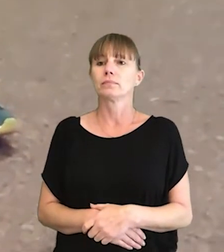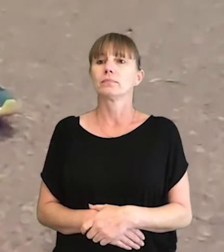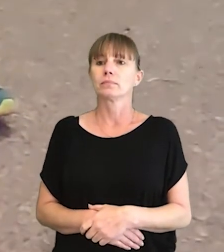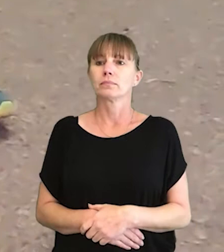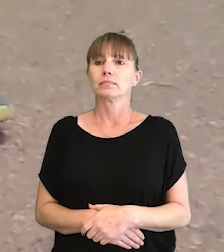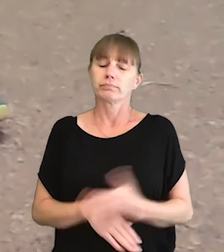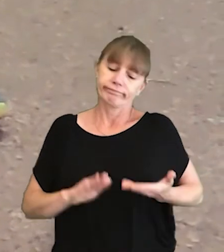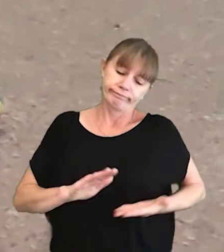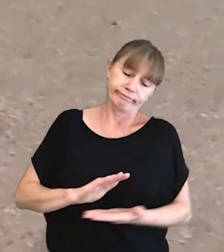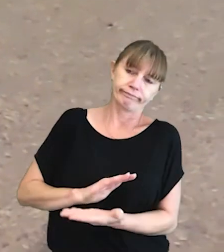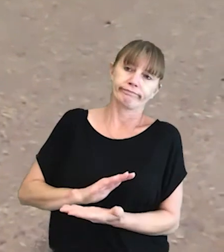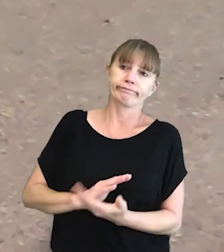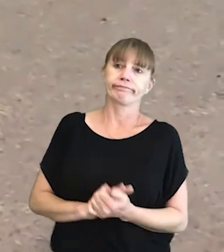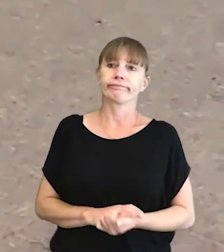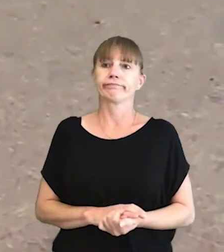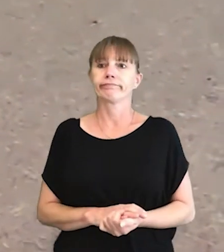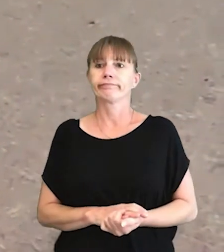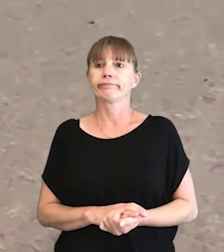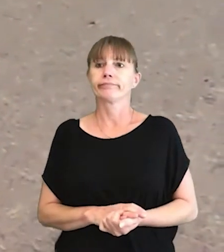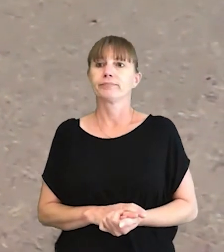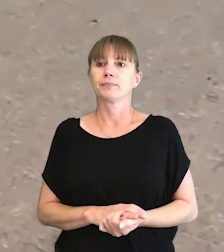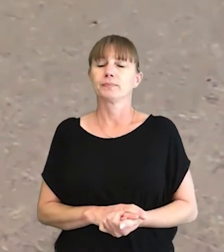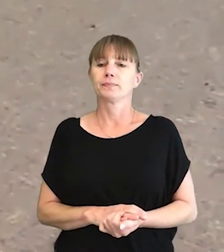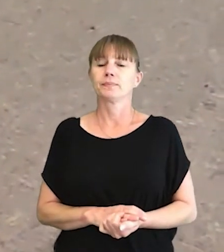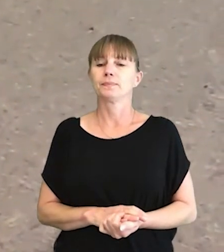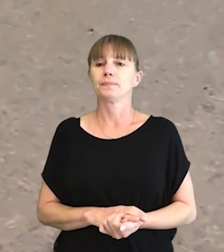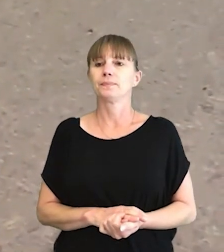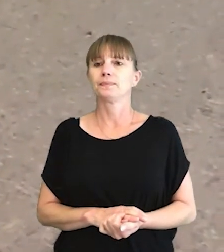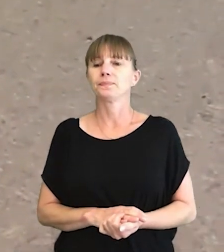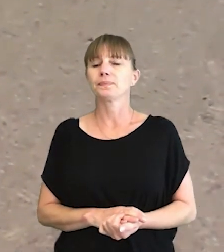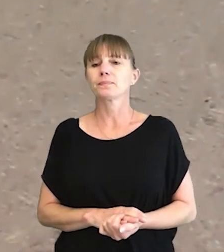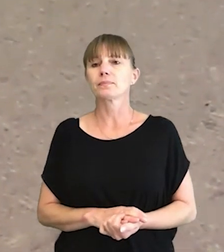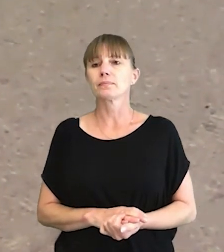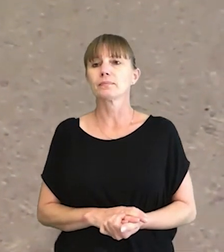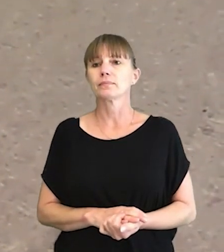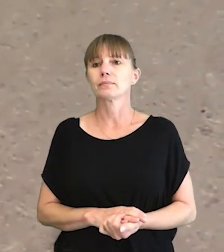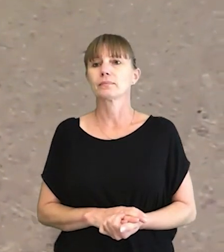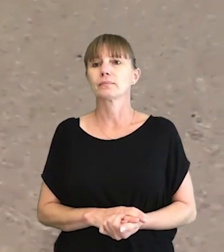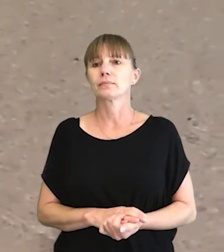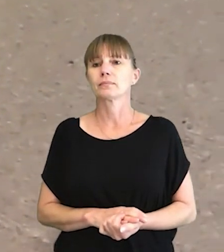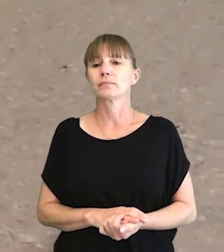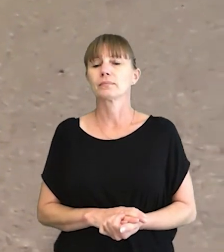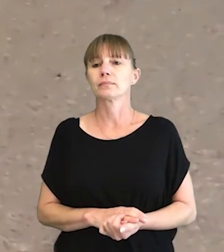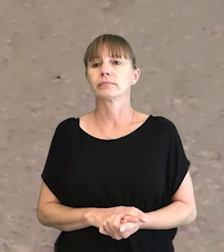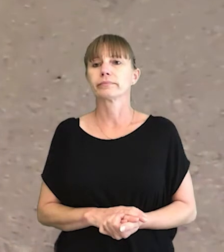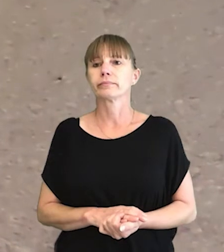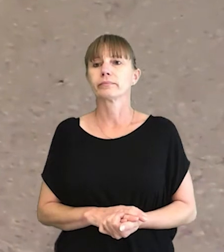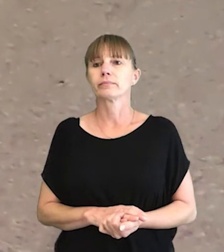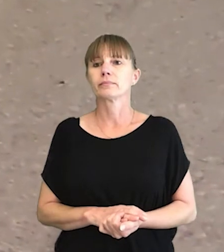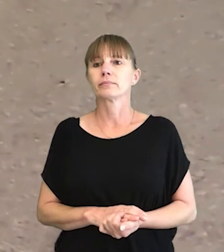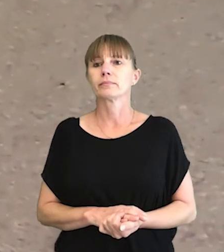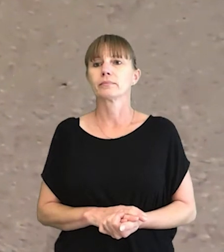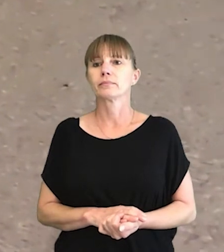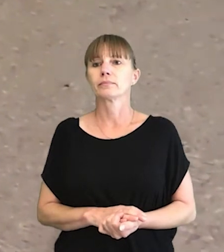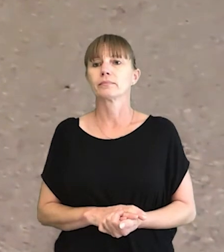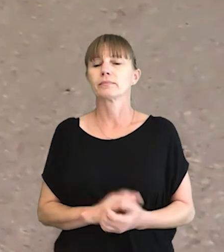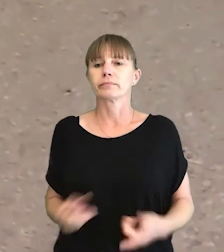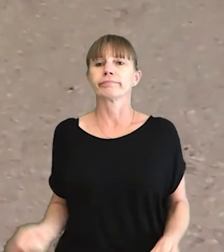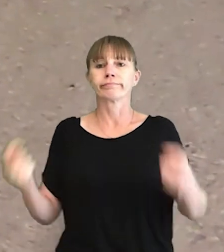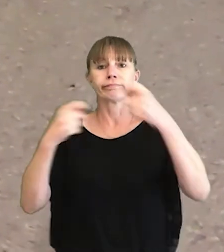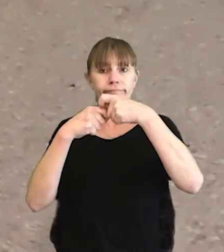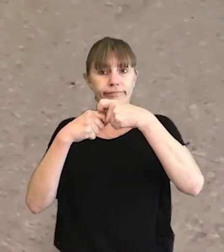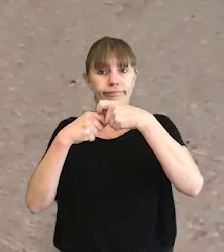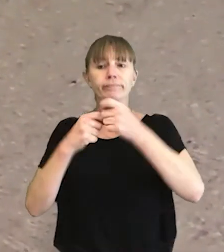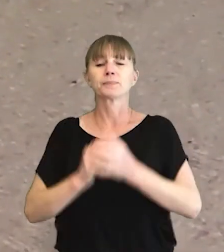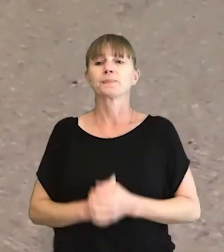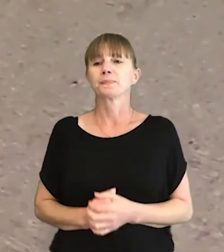underneath the leg, closing in the ends of the bandage, over to the other end of the bandage and closing it